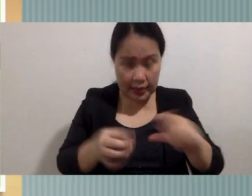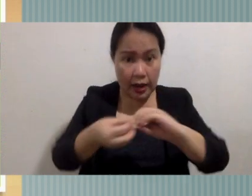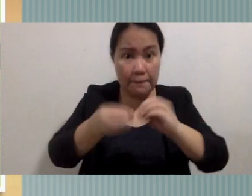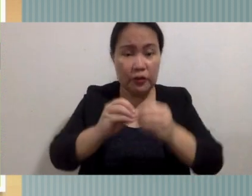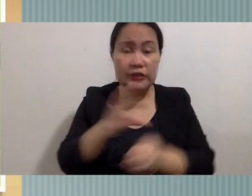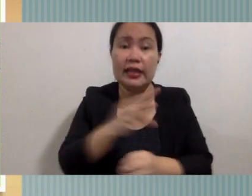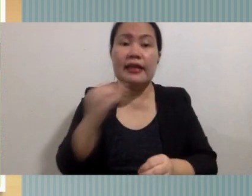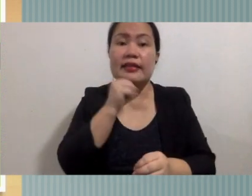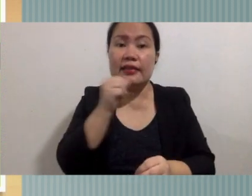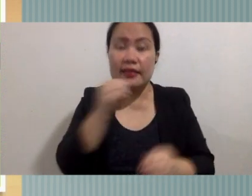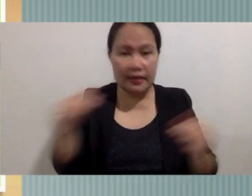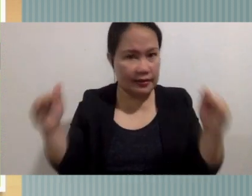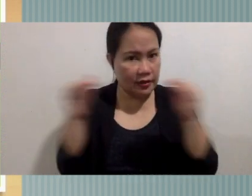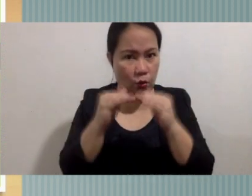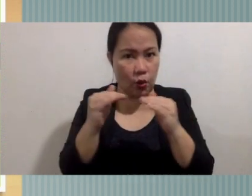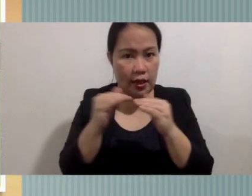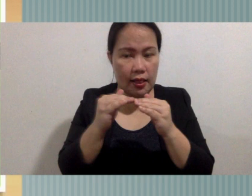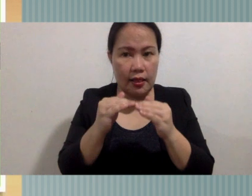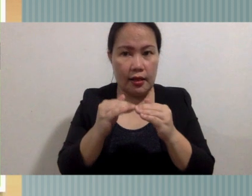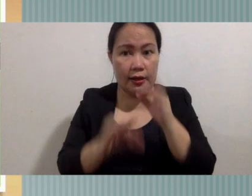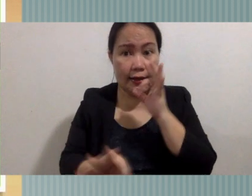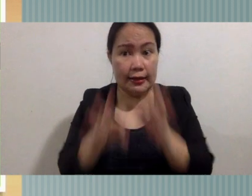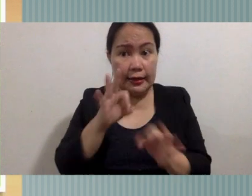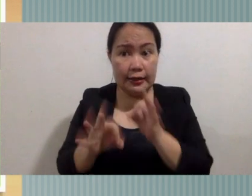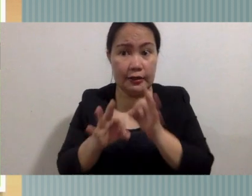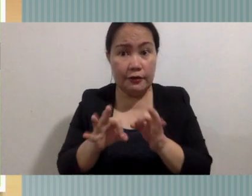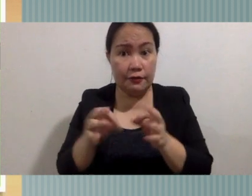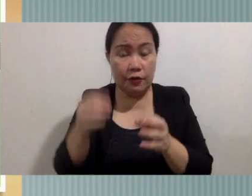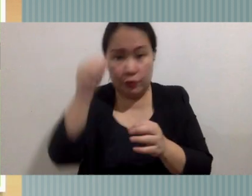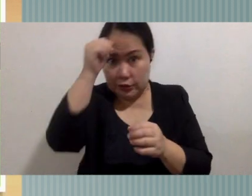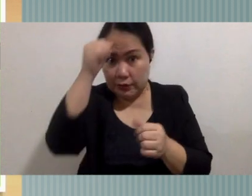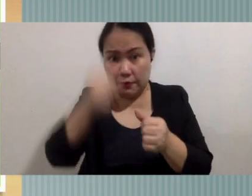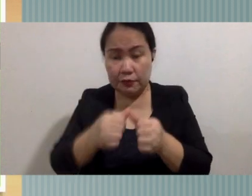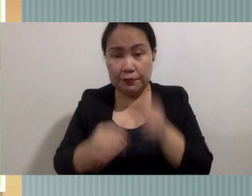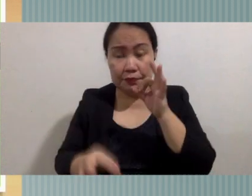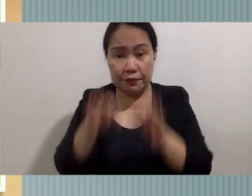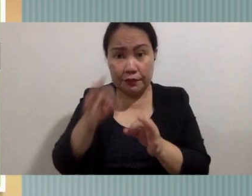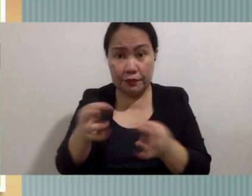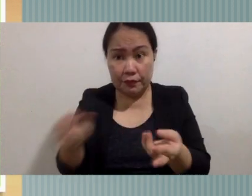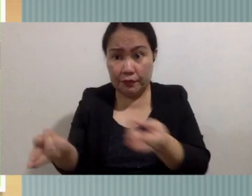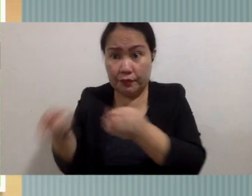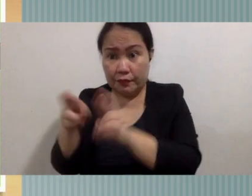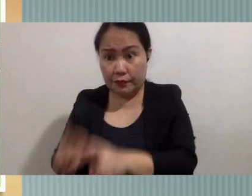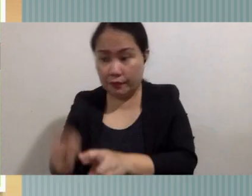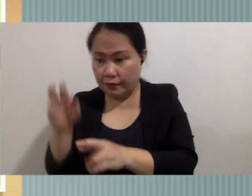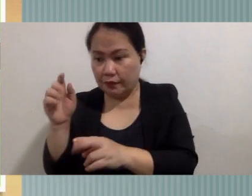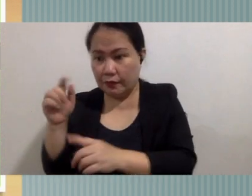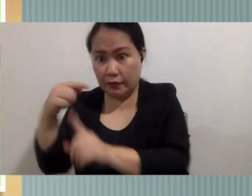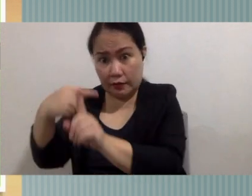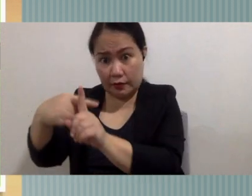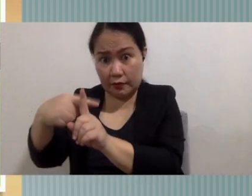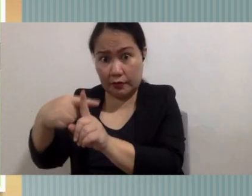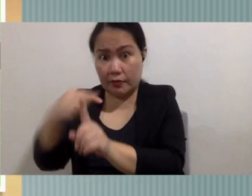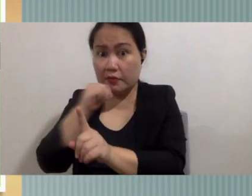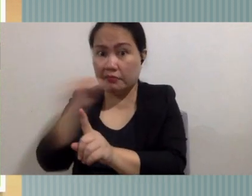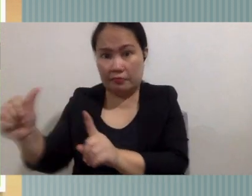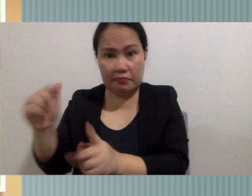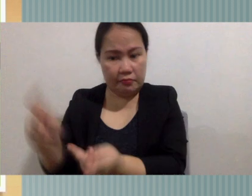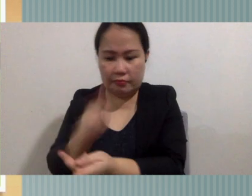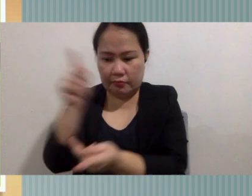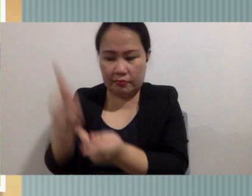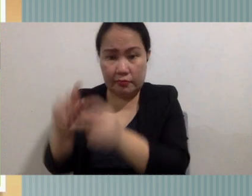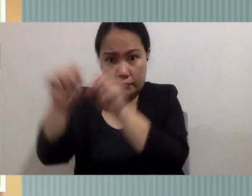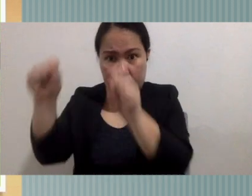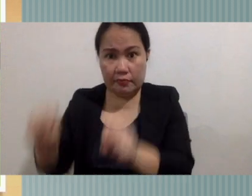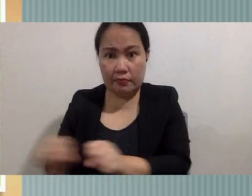equal. Okay? So, always remember that if the result here in your discriminant is positive